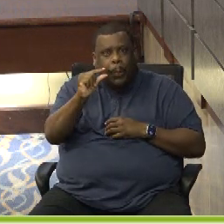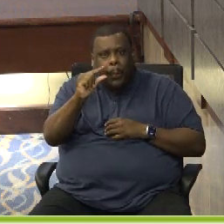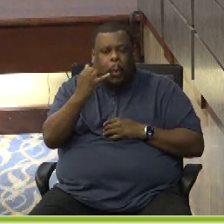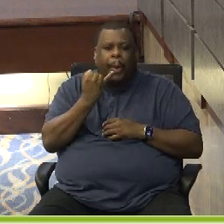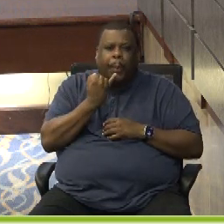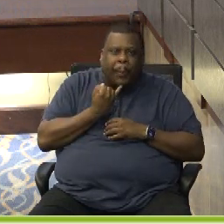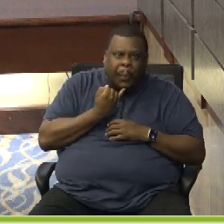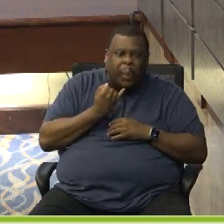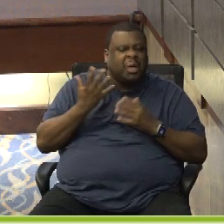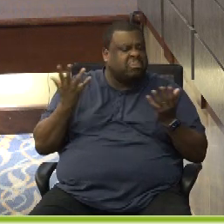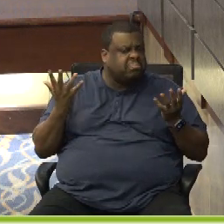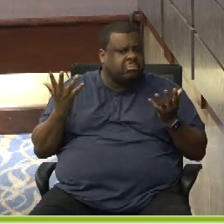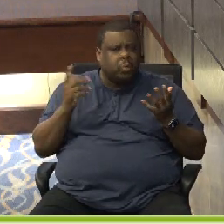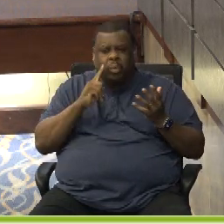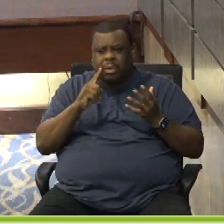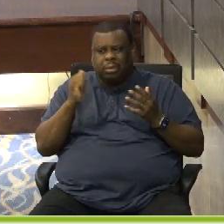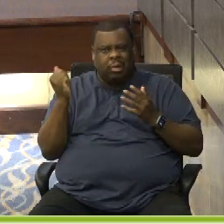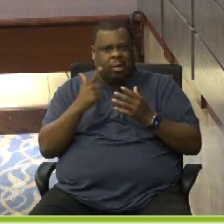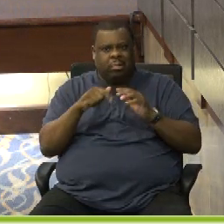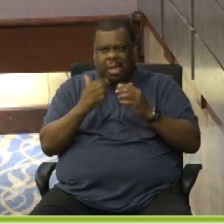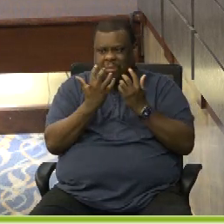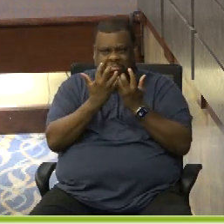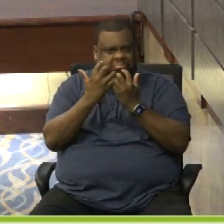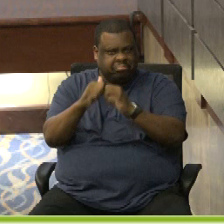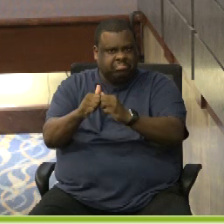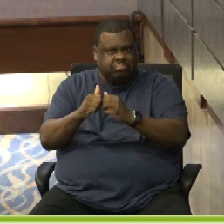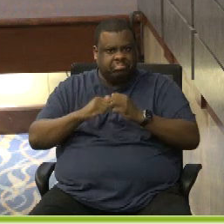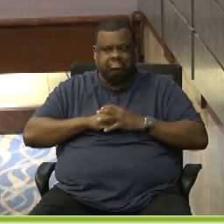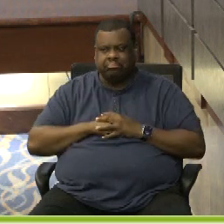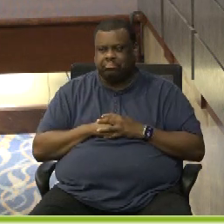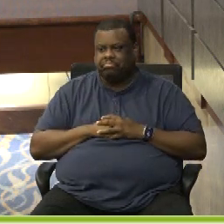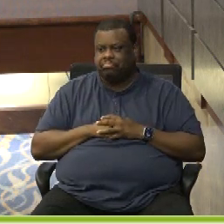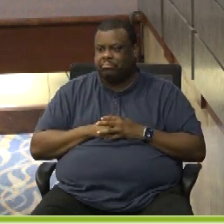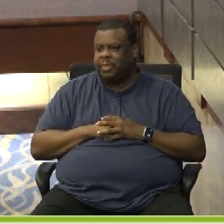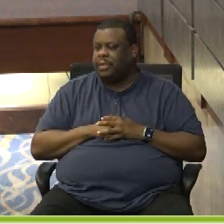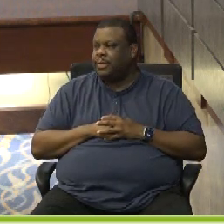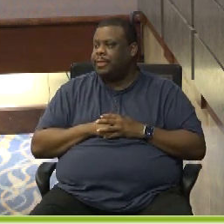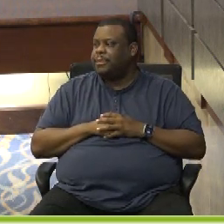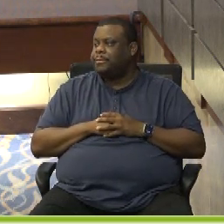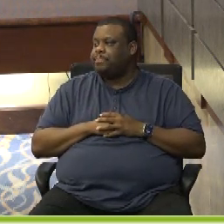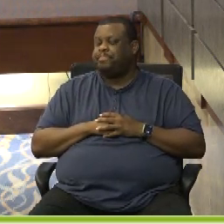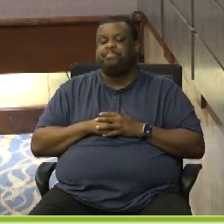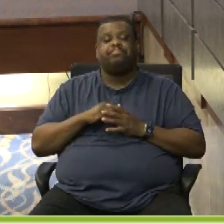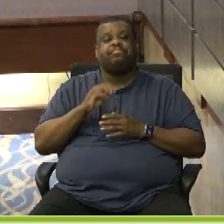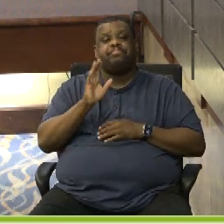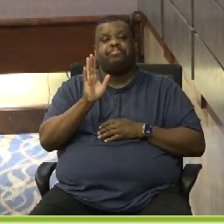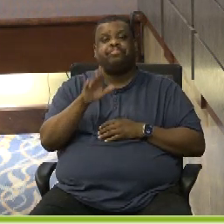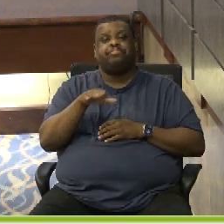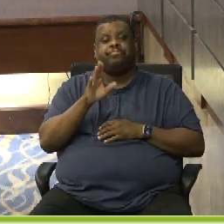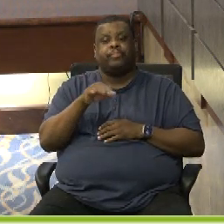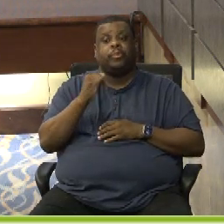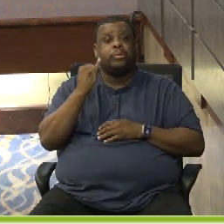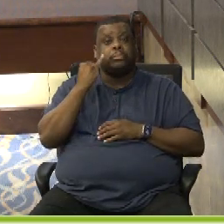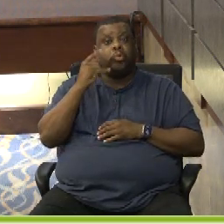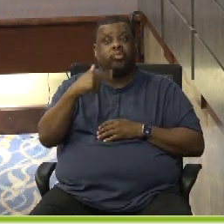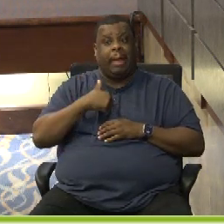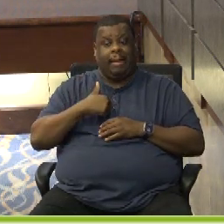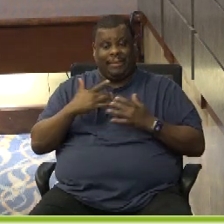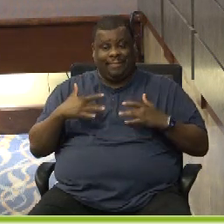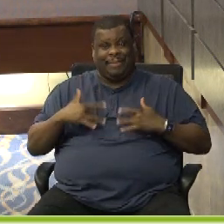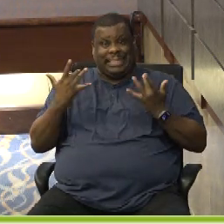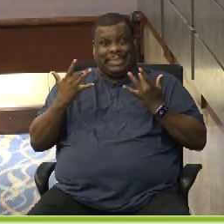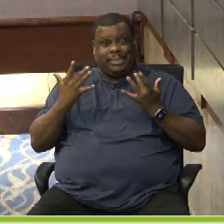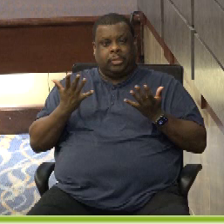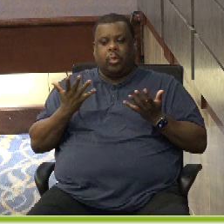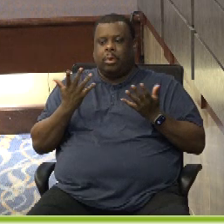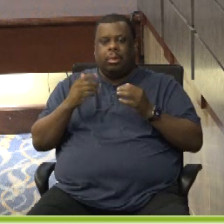connects really well. And then in terms of giving you guys guidelines for if you're doing an event in town, or if you're